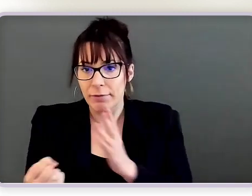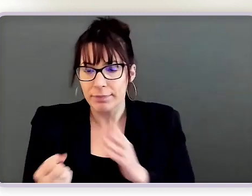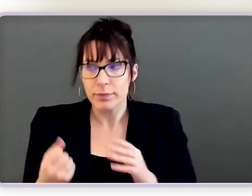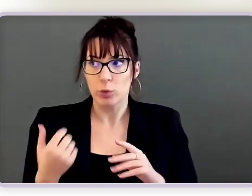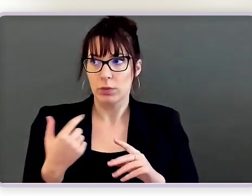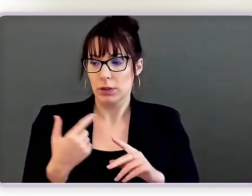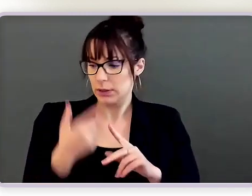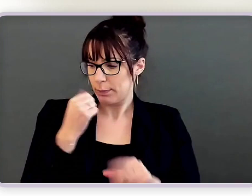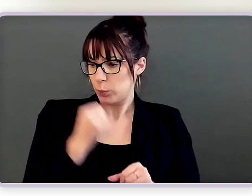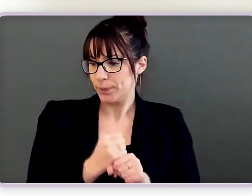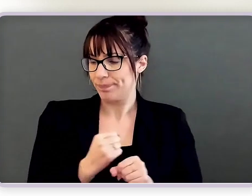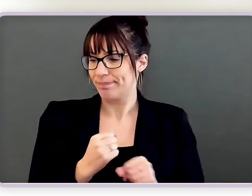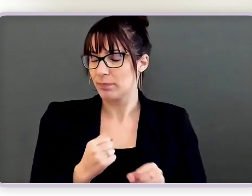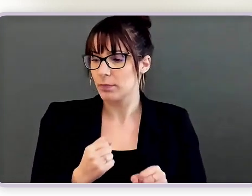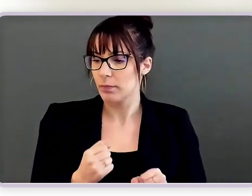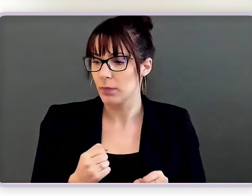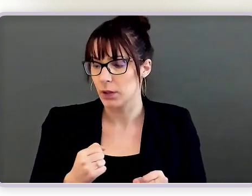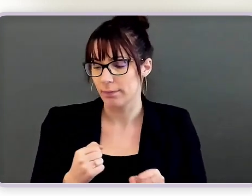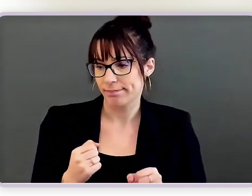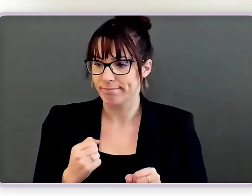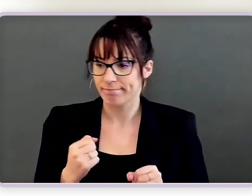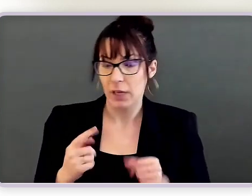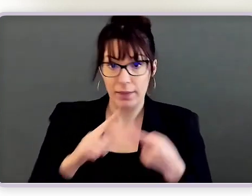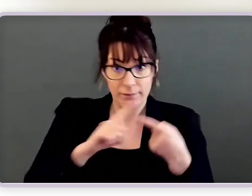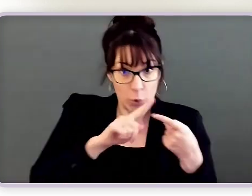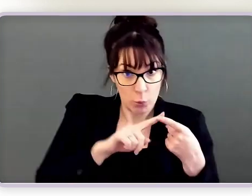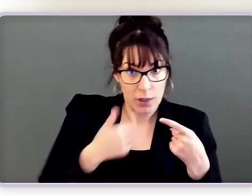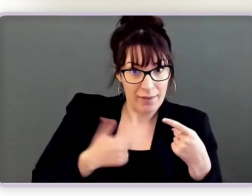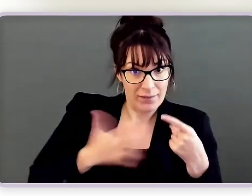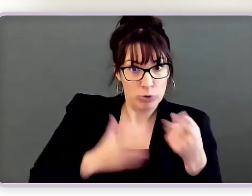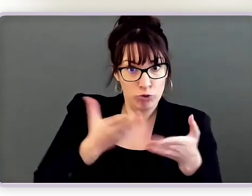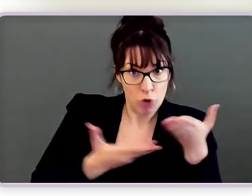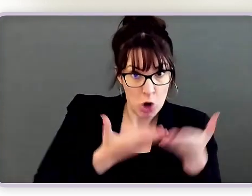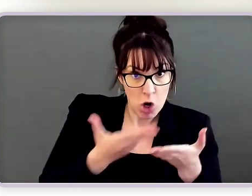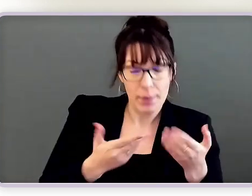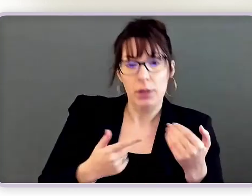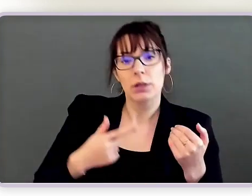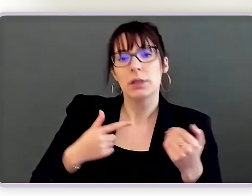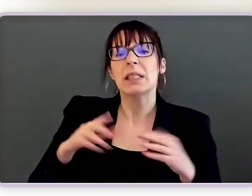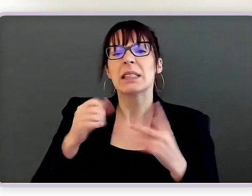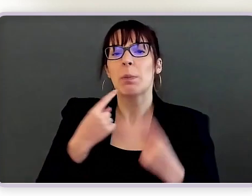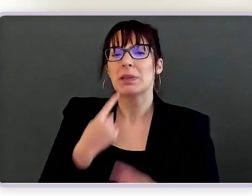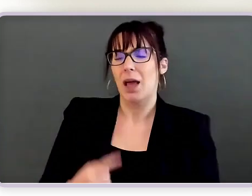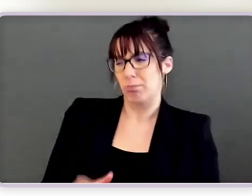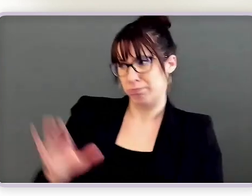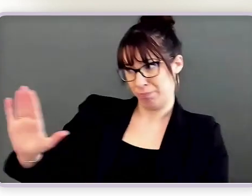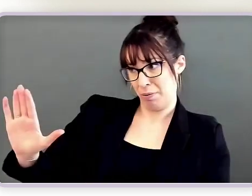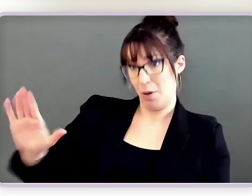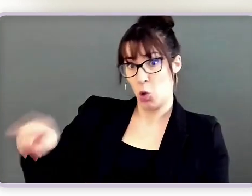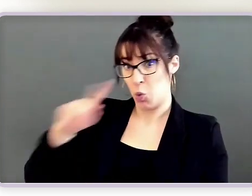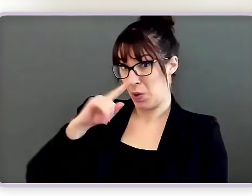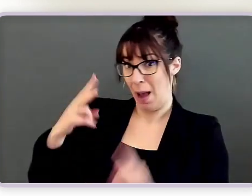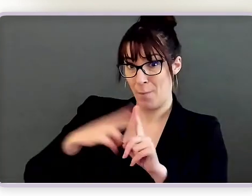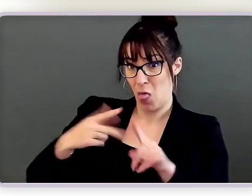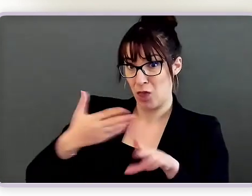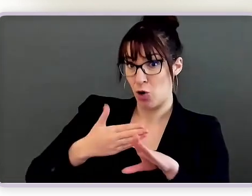someone treating you differently because of the disability, saying, well, you can't apply for the job because you've got the disability. This